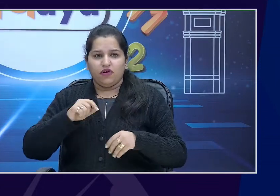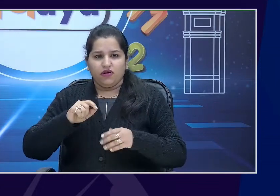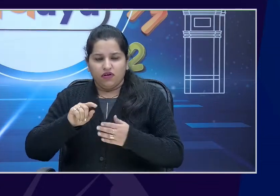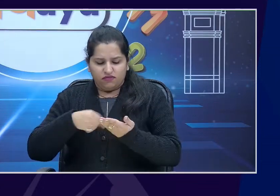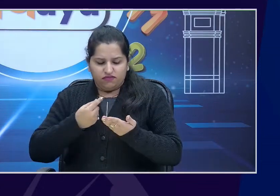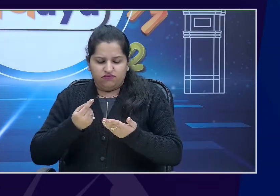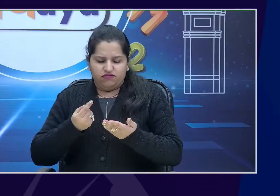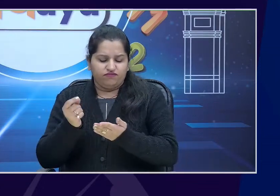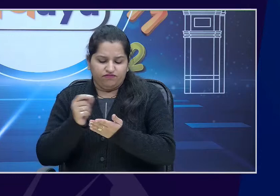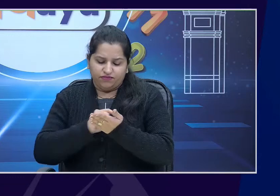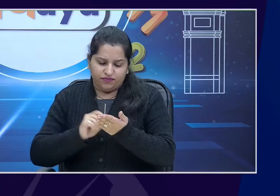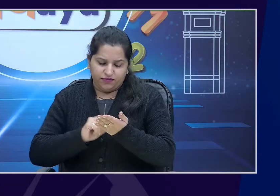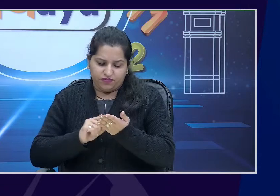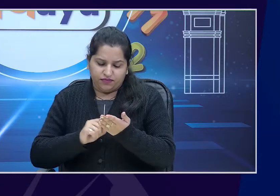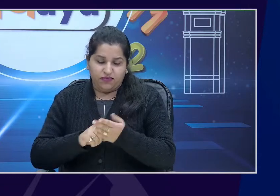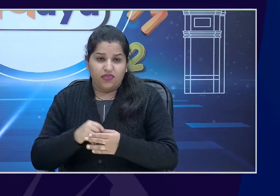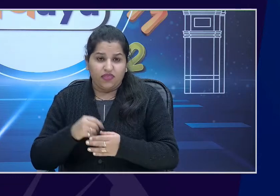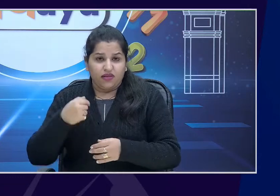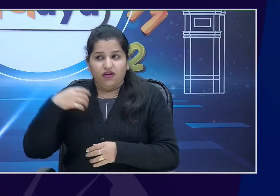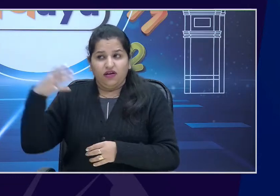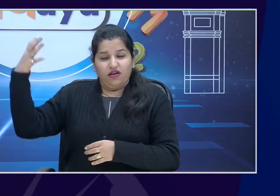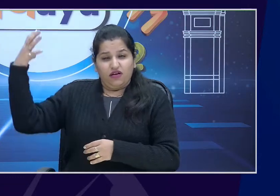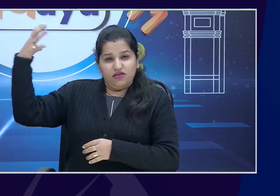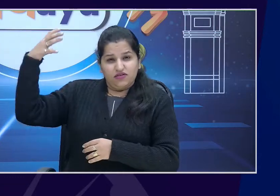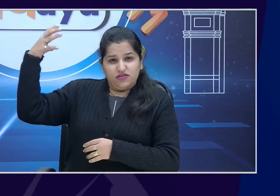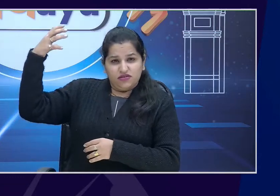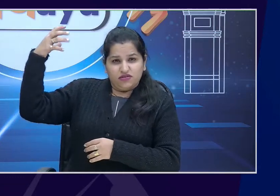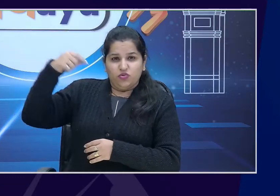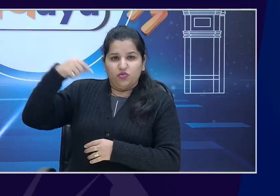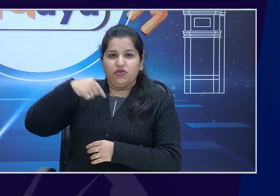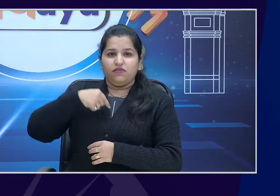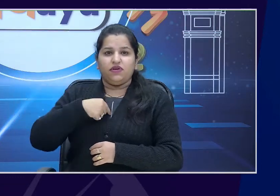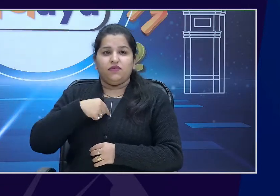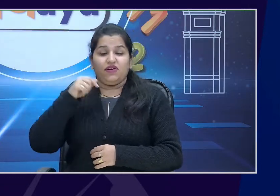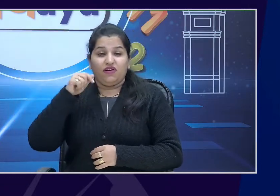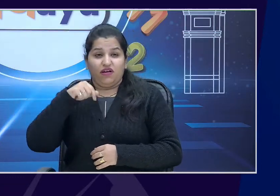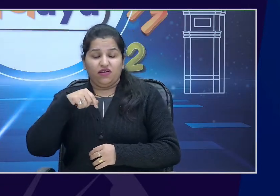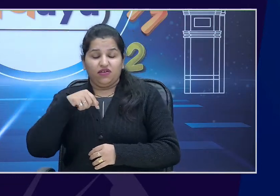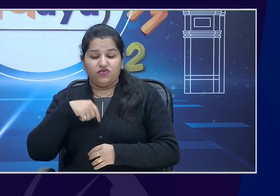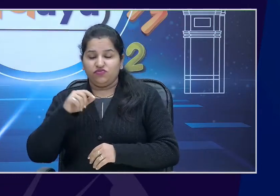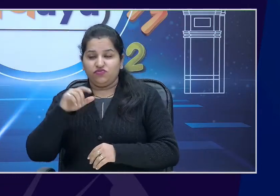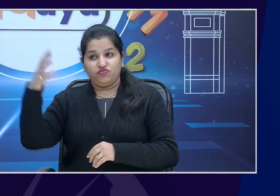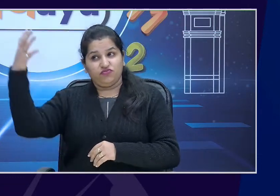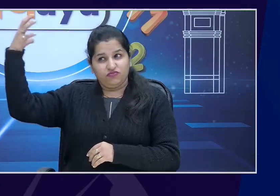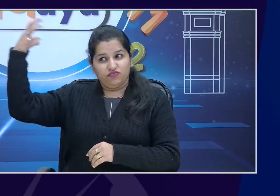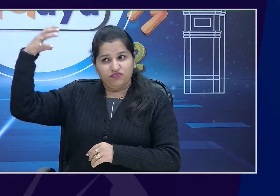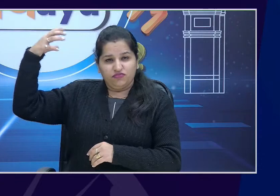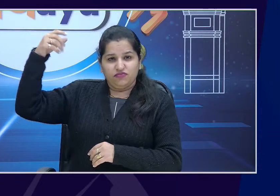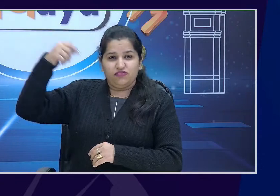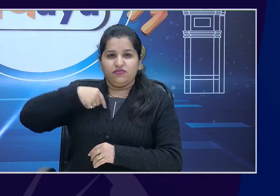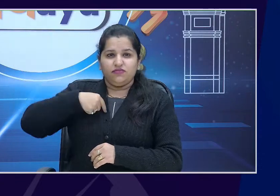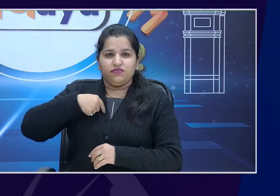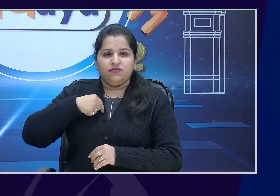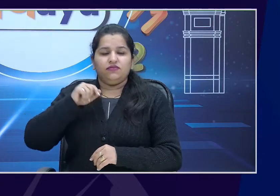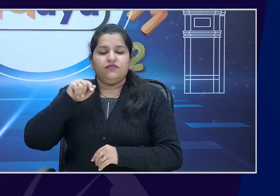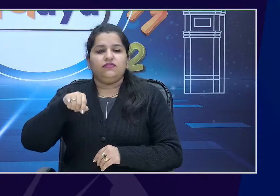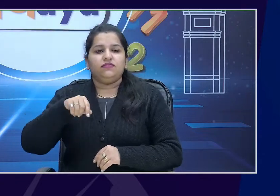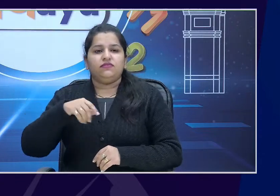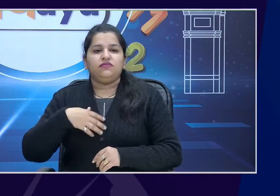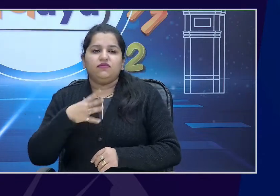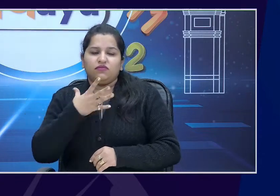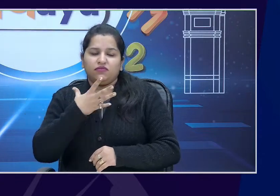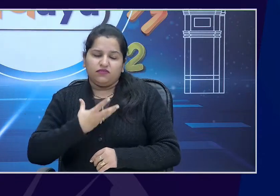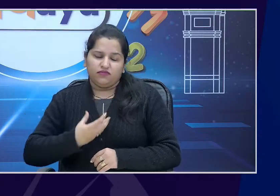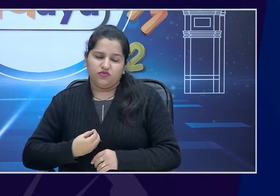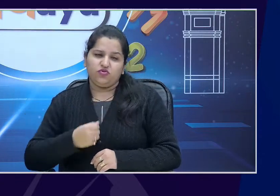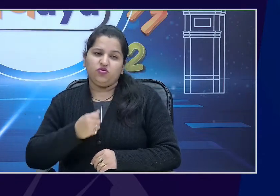Rodrigues never used to scold me, but today she scolded me because I didn't do the homework, and I'm very sorry. Even